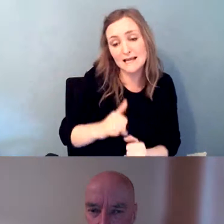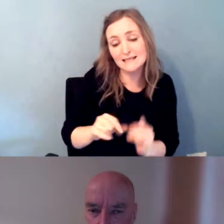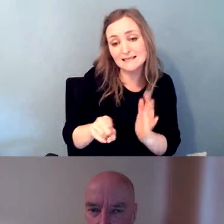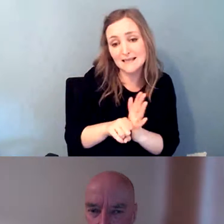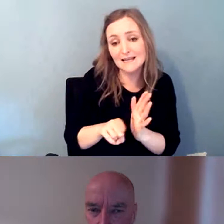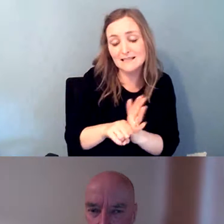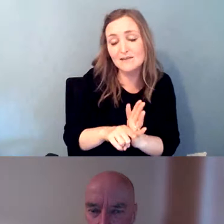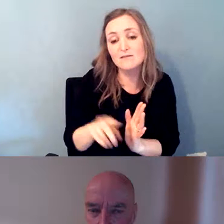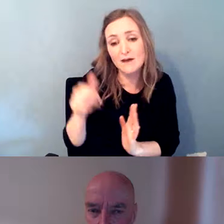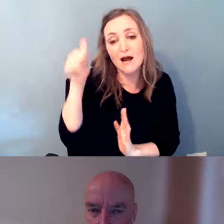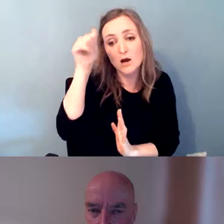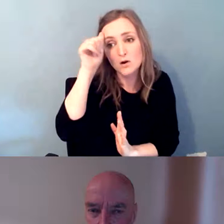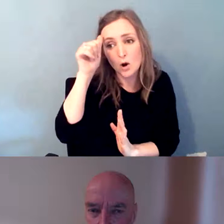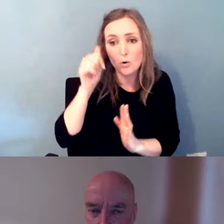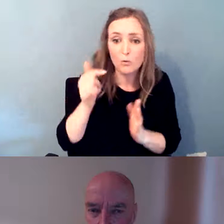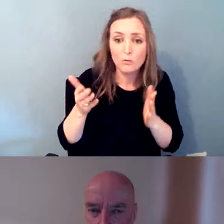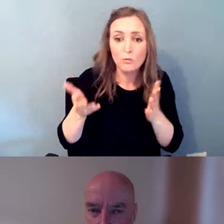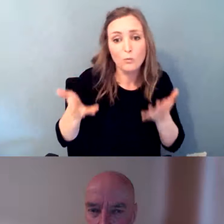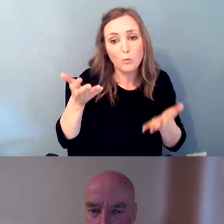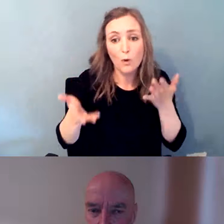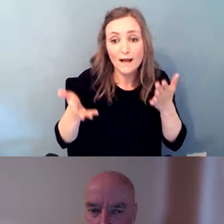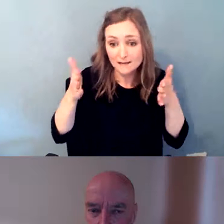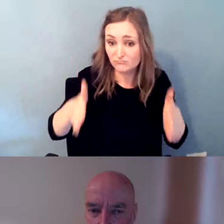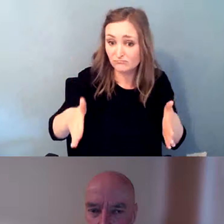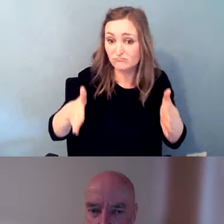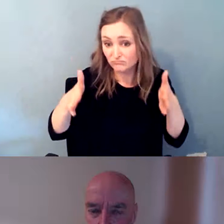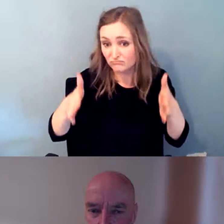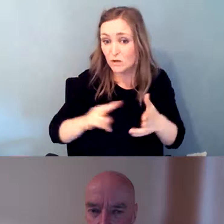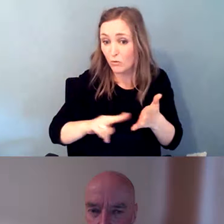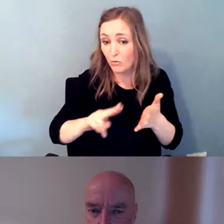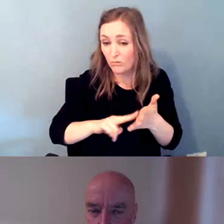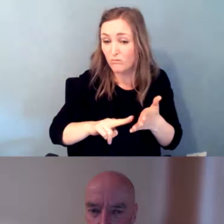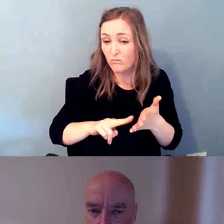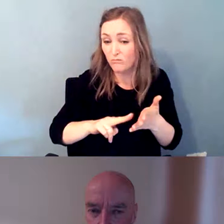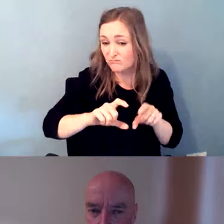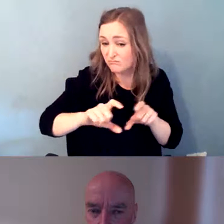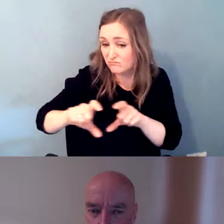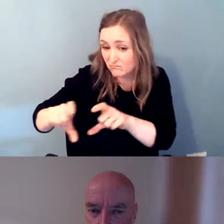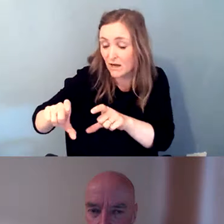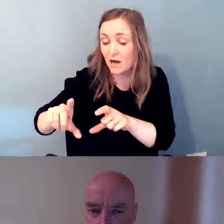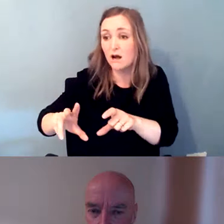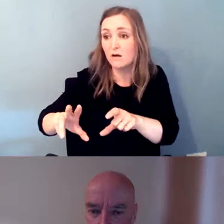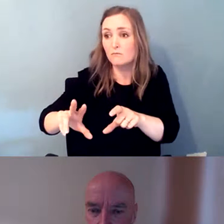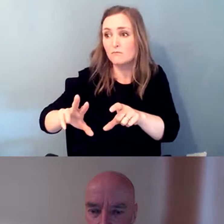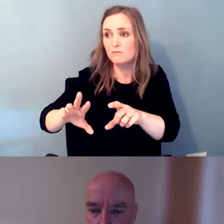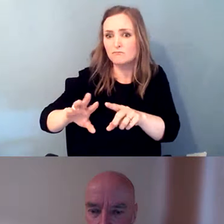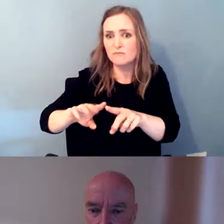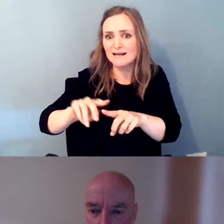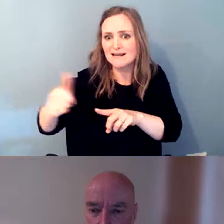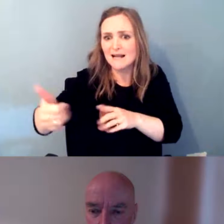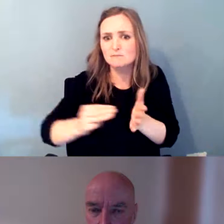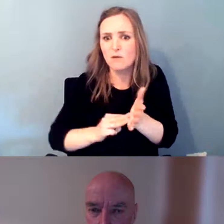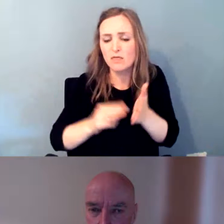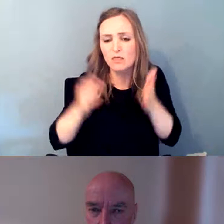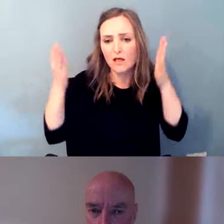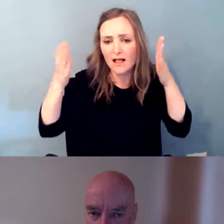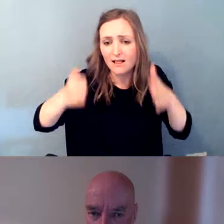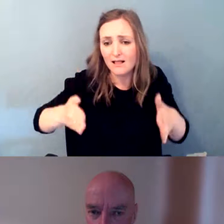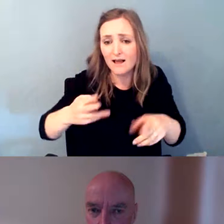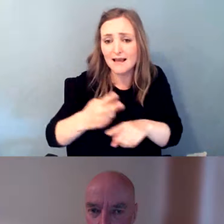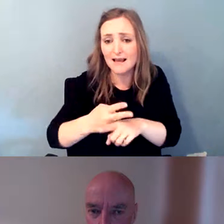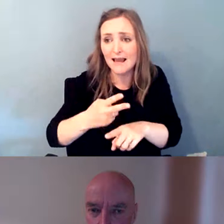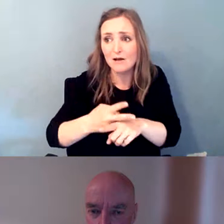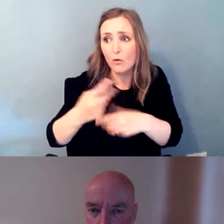weight seems to have stabilized, but if you in a couple of months' time find that your weight is going down again and you can't explain it, or you develop any